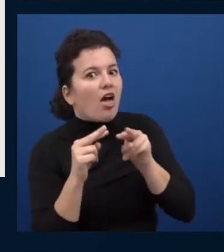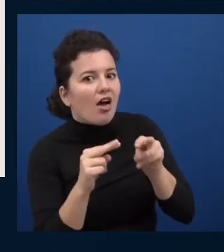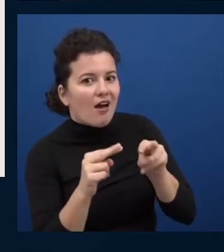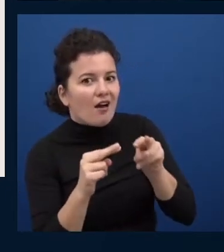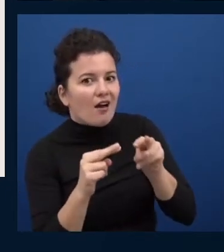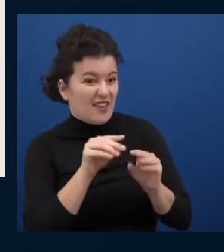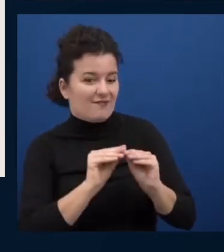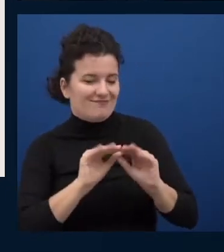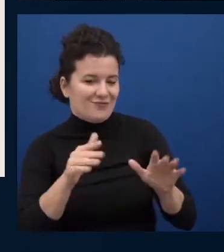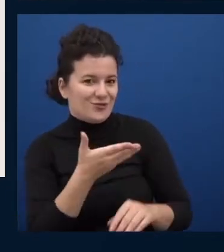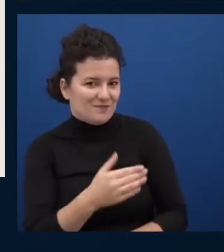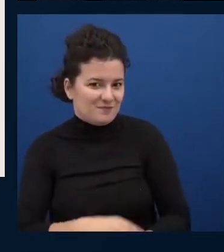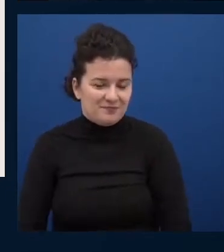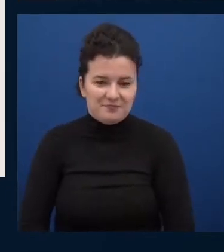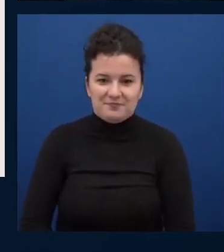relevant.